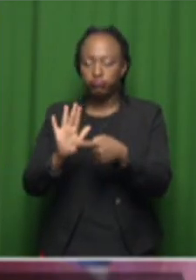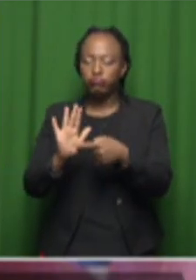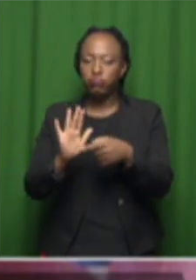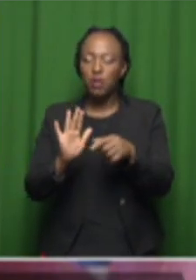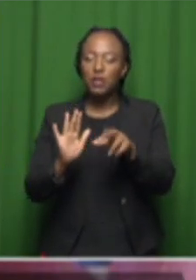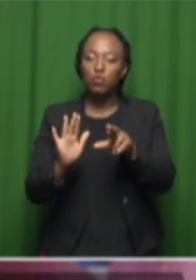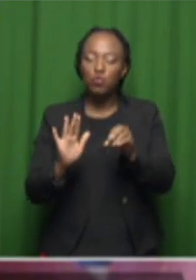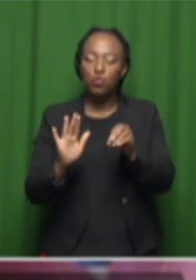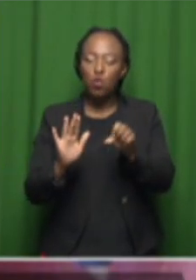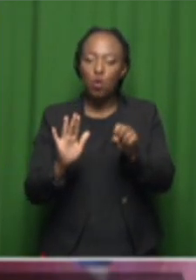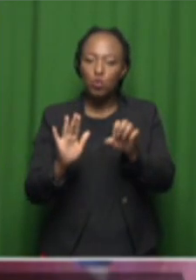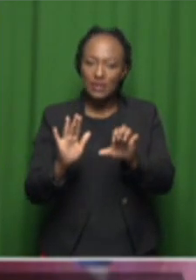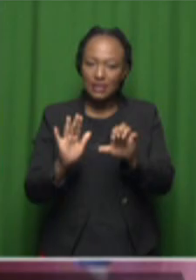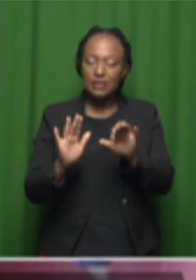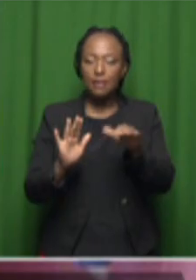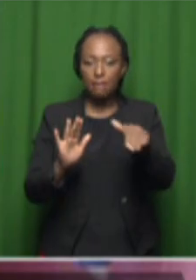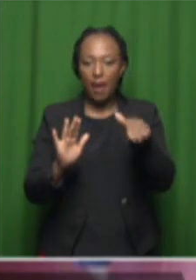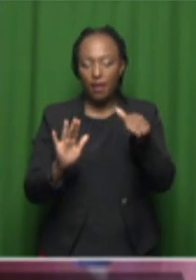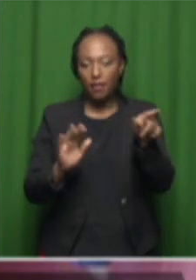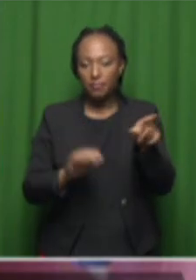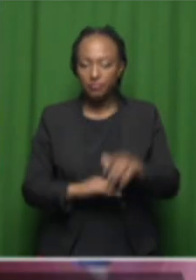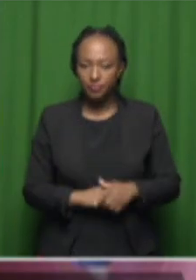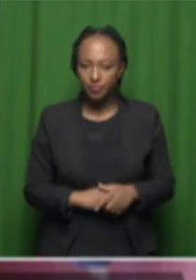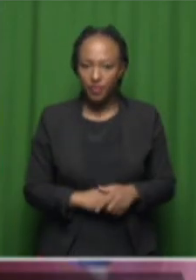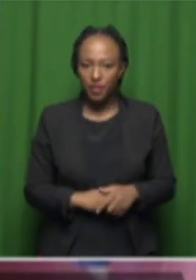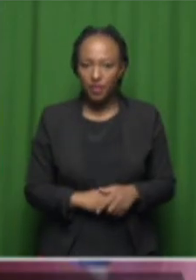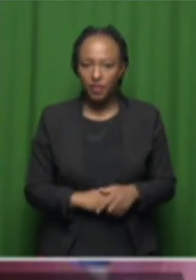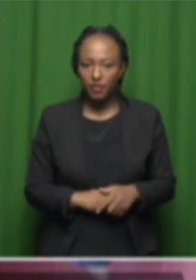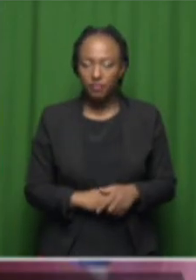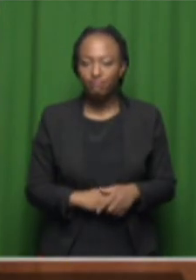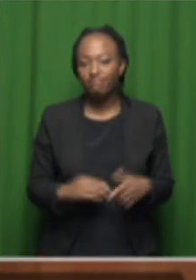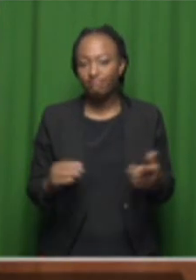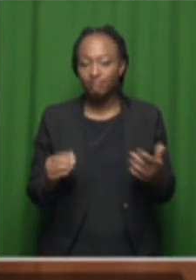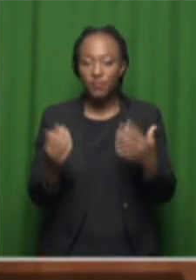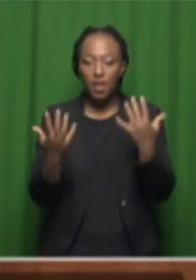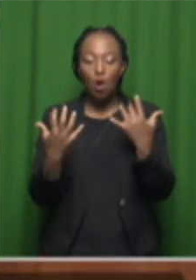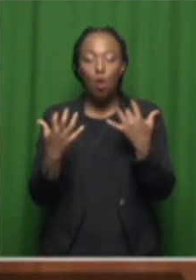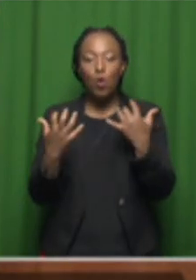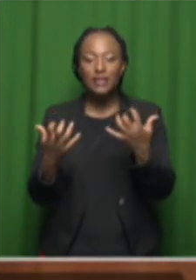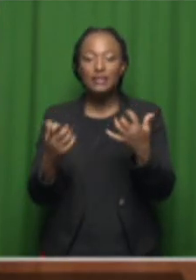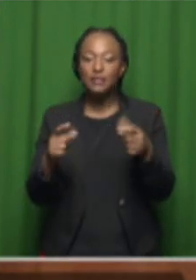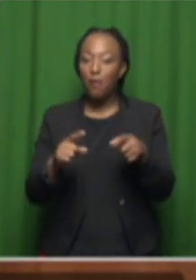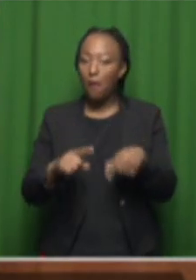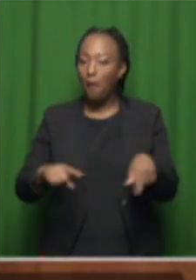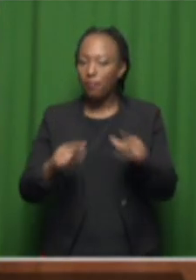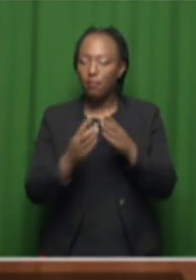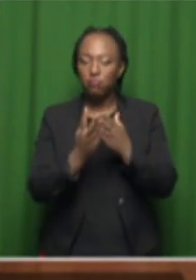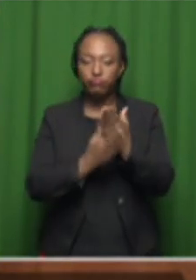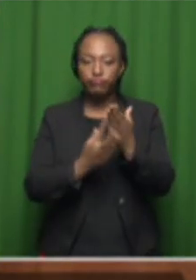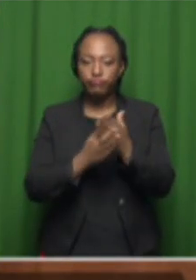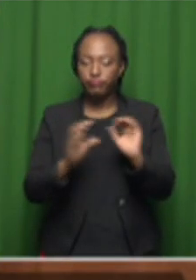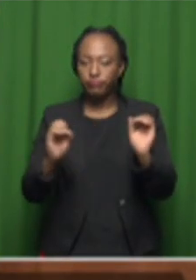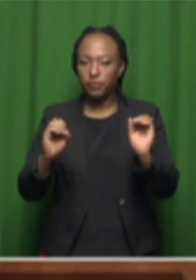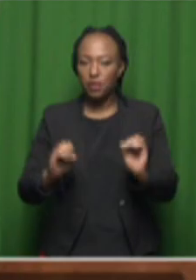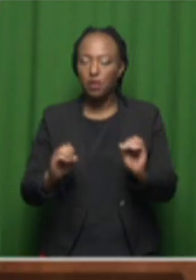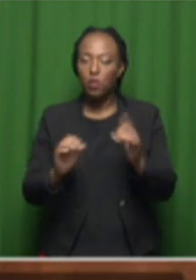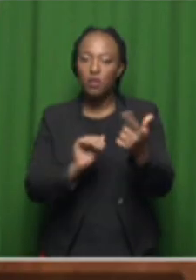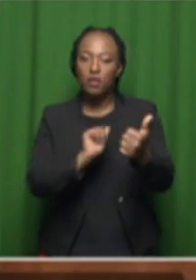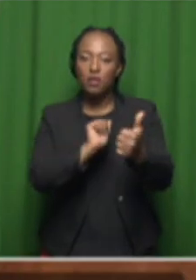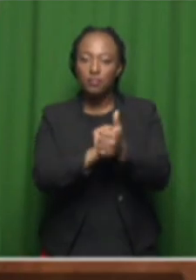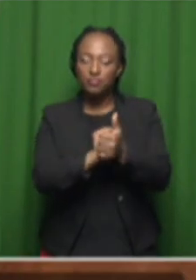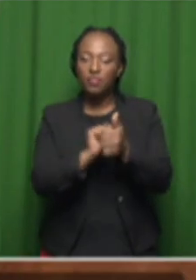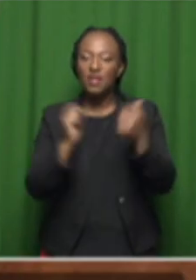with our ideas that there's audiences that we might not be able to access. Sure. And so we're partnering with events around the